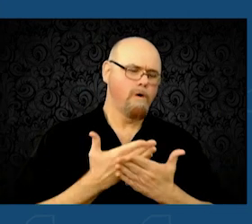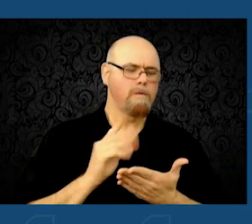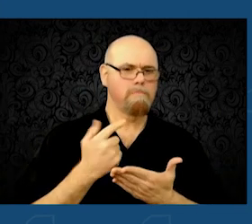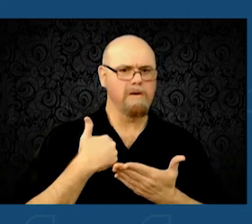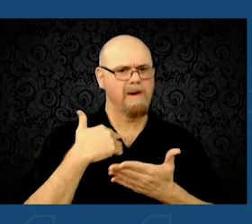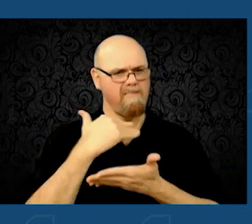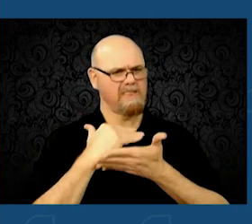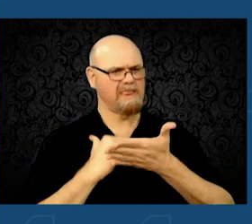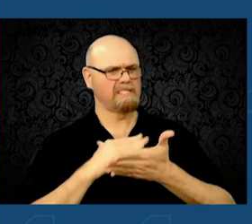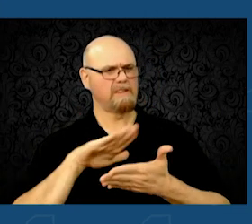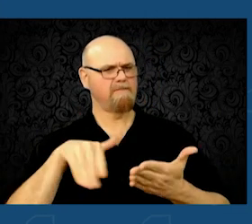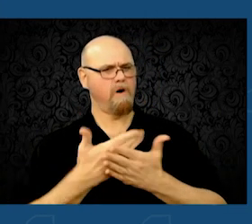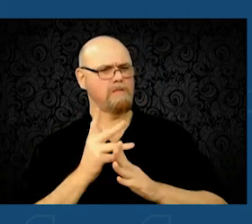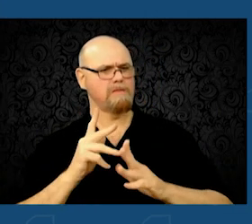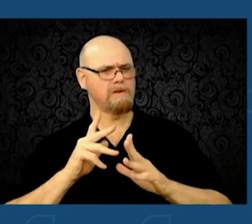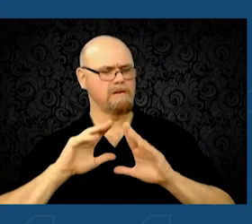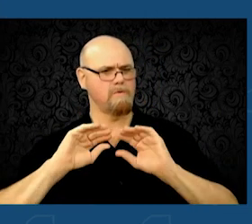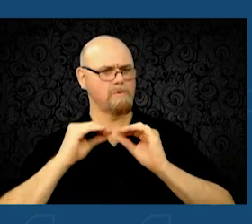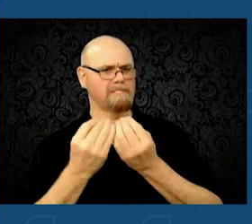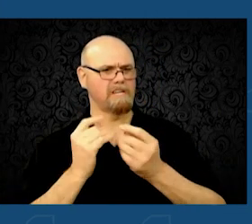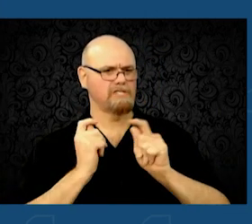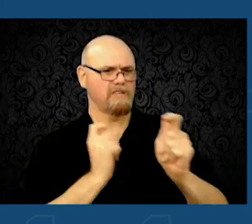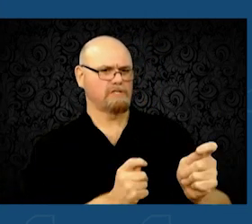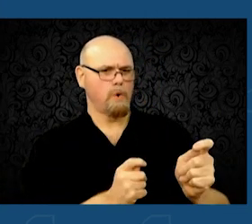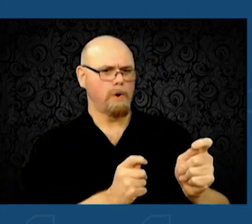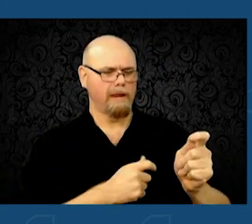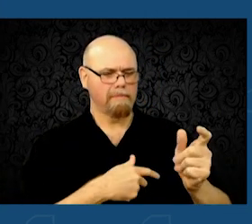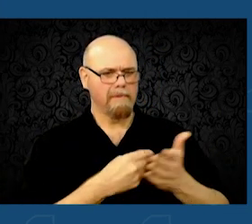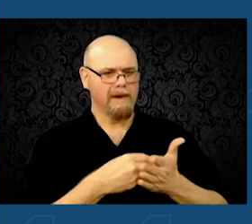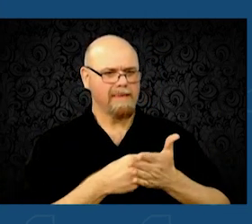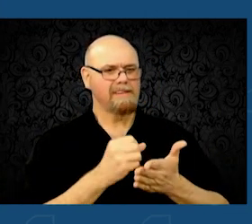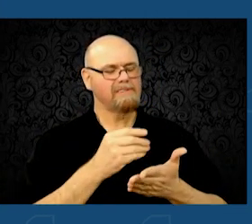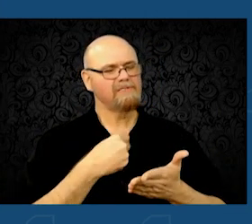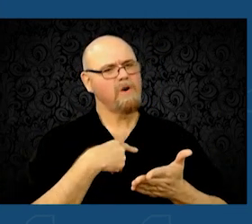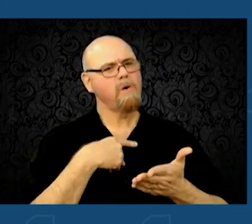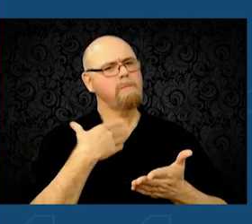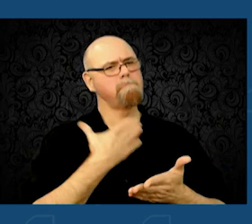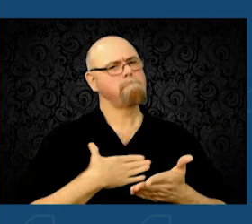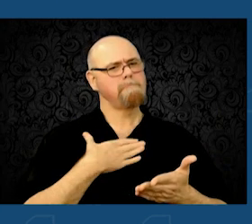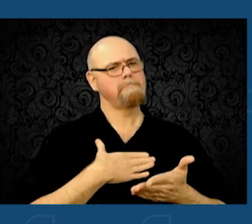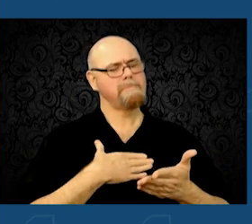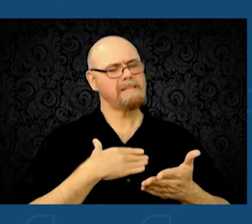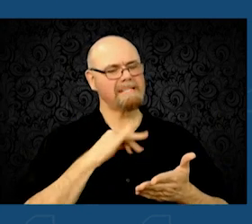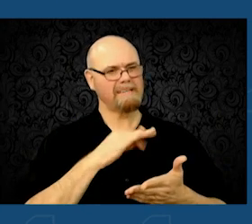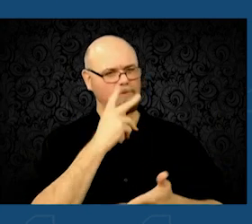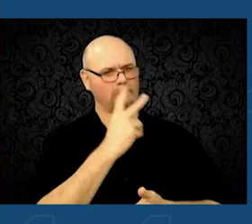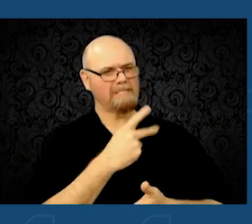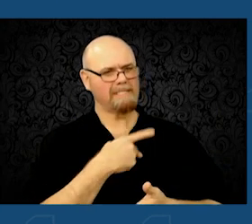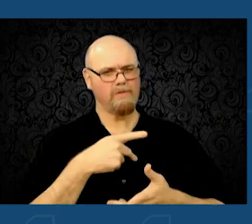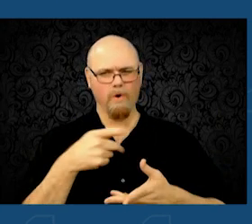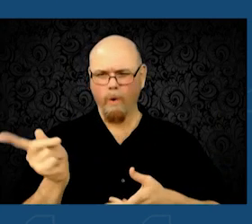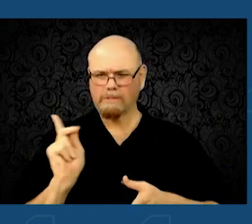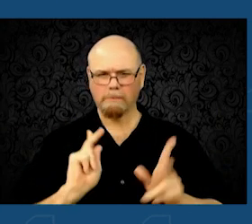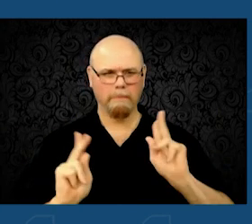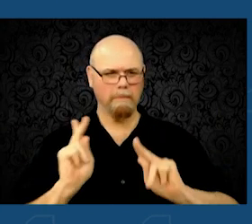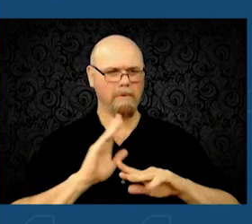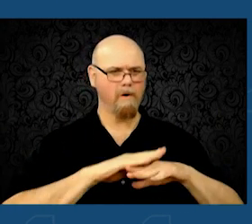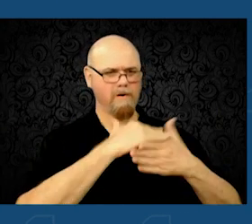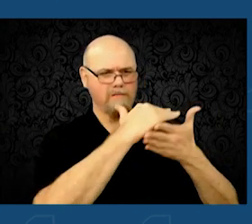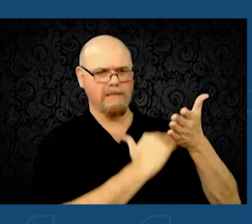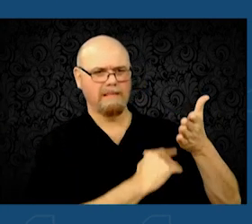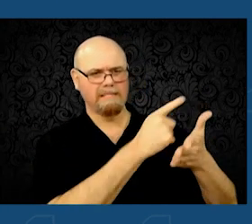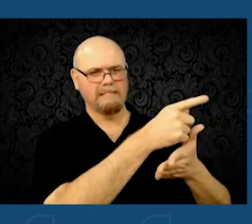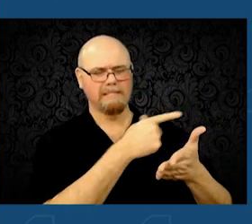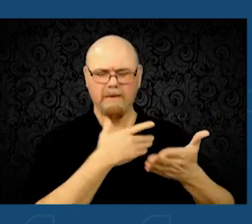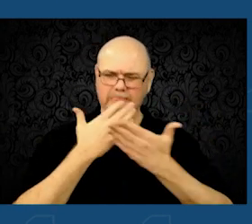donors right to the back wall there. Take a moment, and if you see those folks, thank them, because